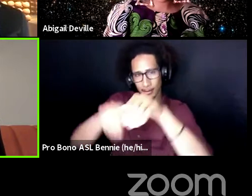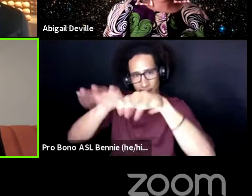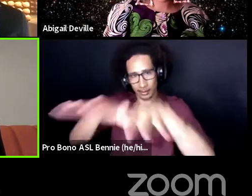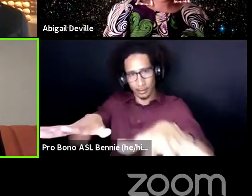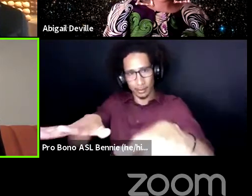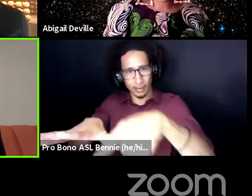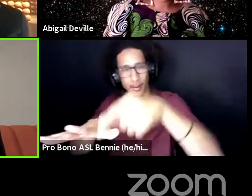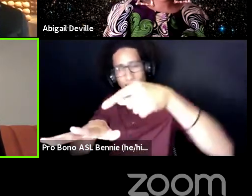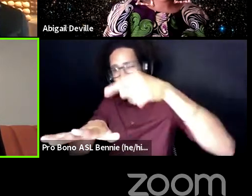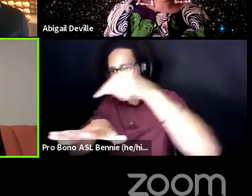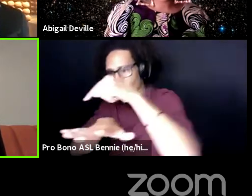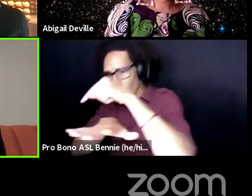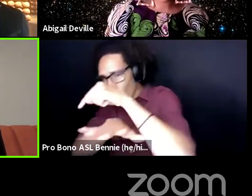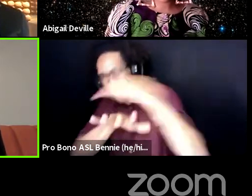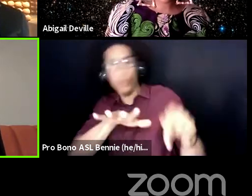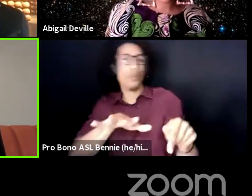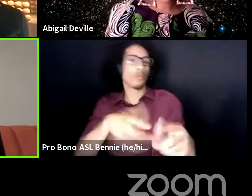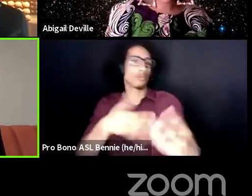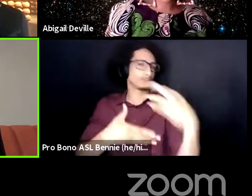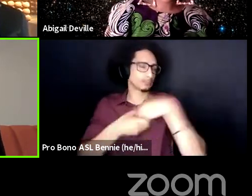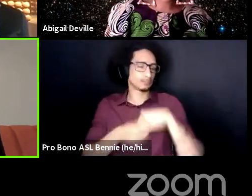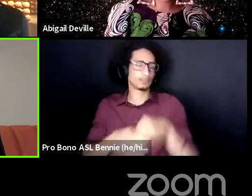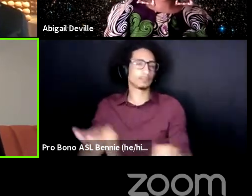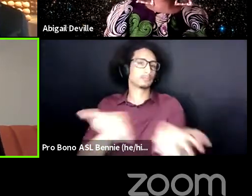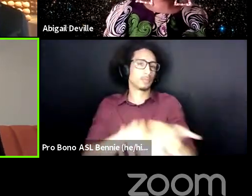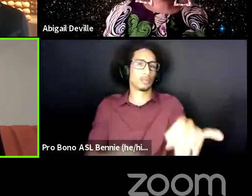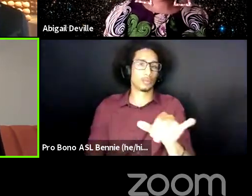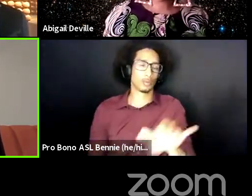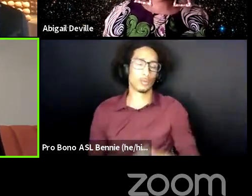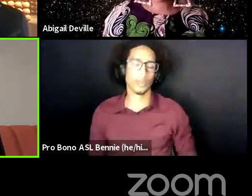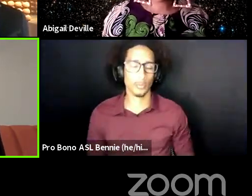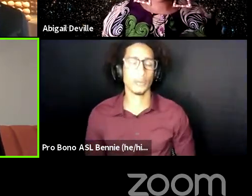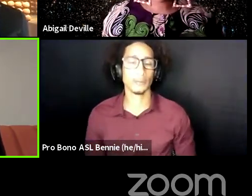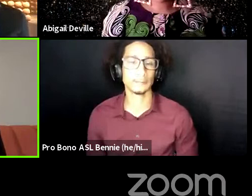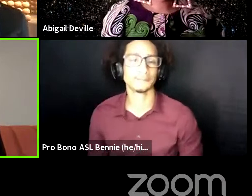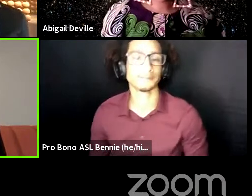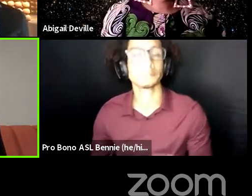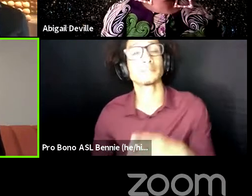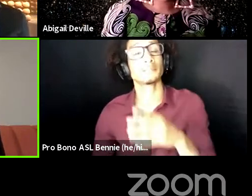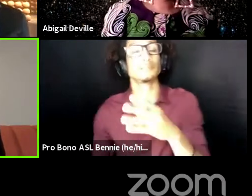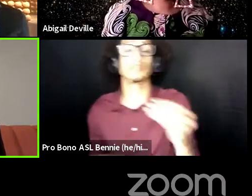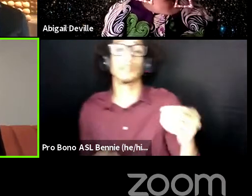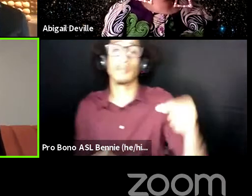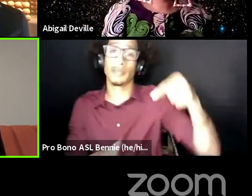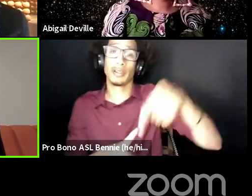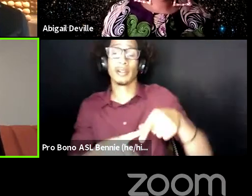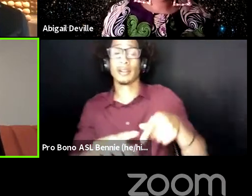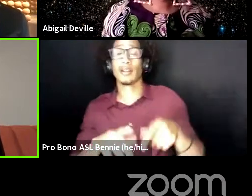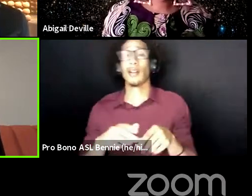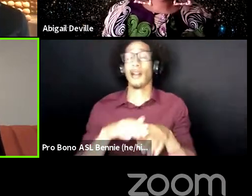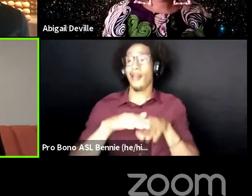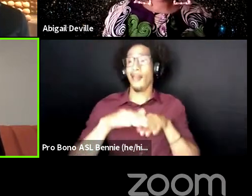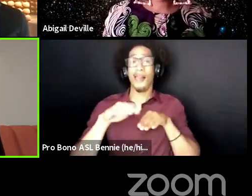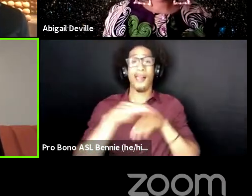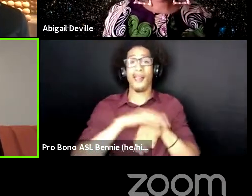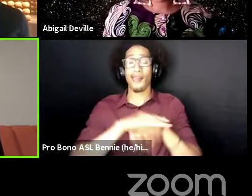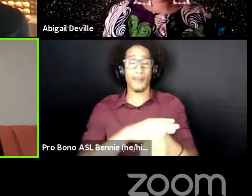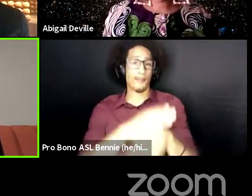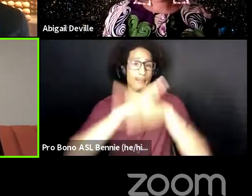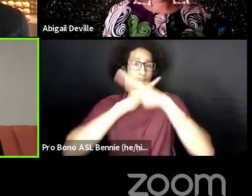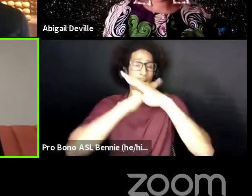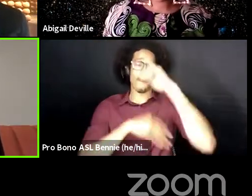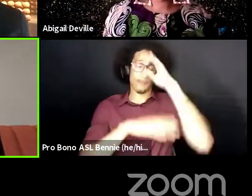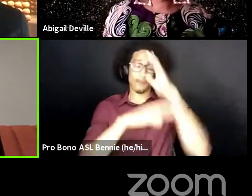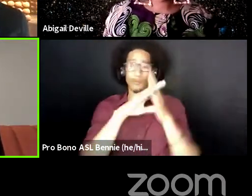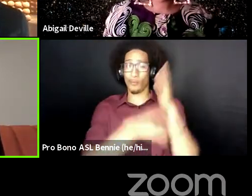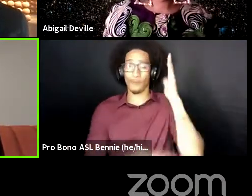300 plus years. So we need about a 300 plus year debt payment, and we need to be